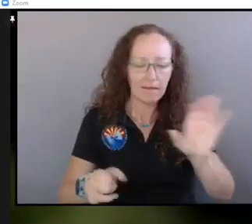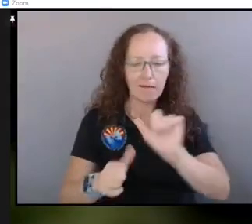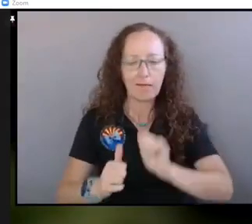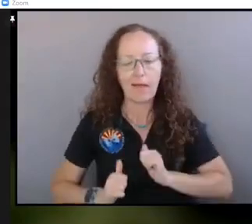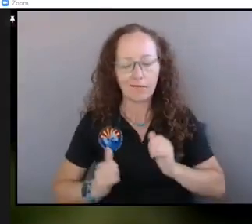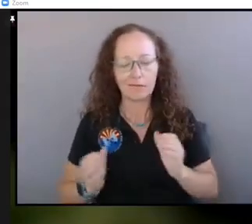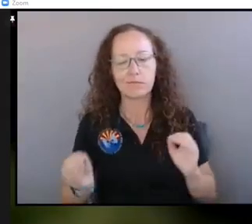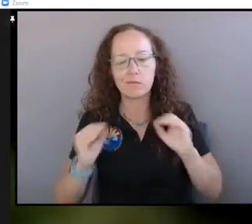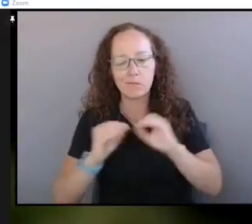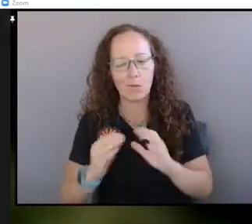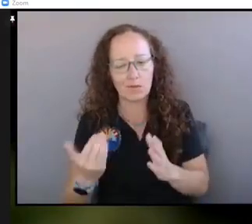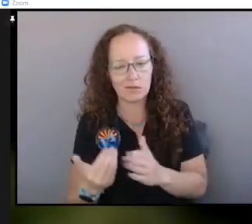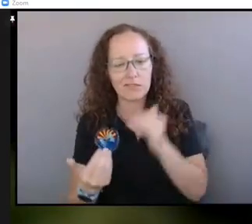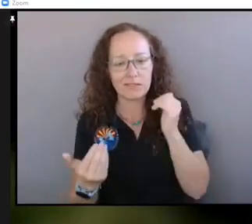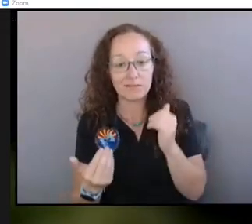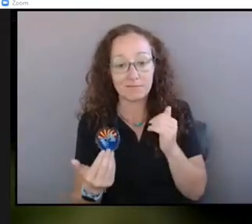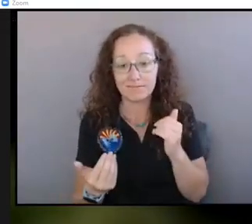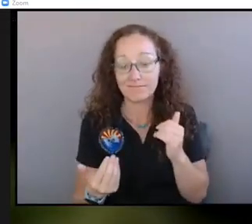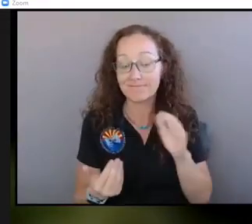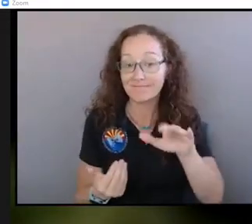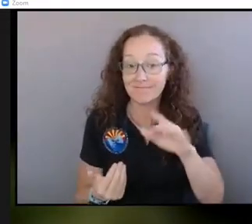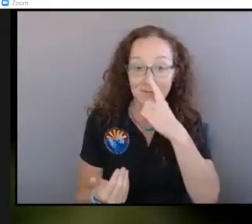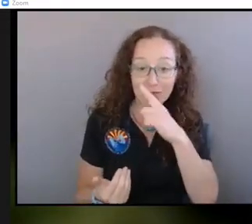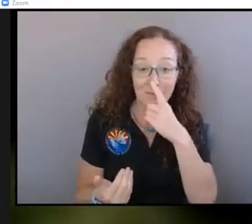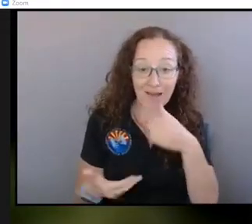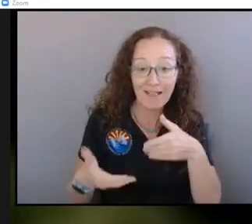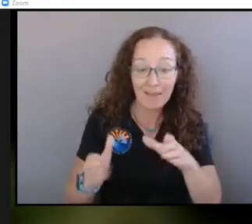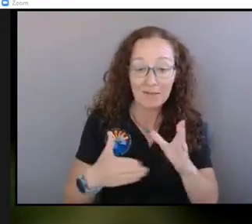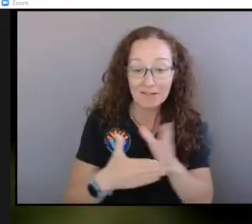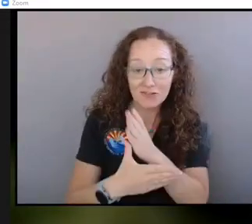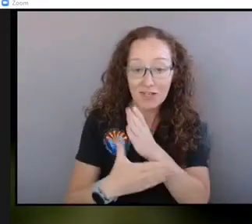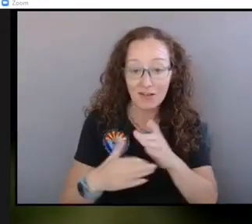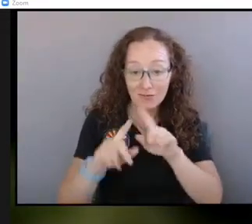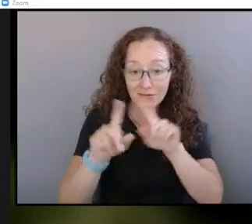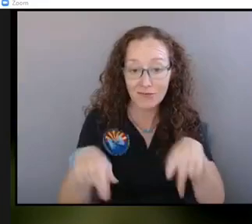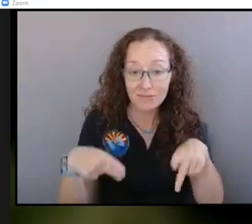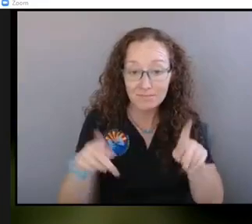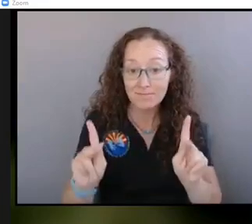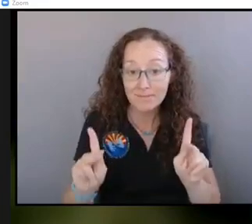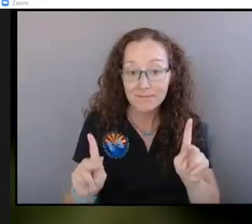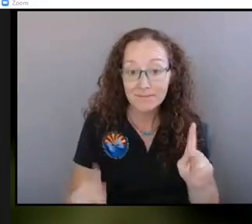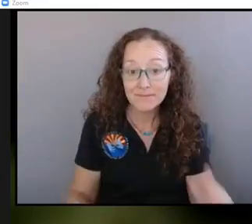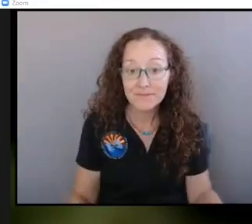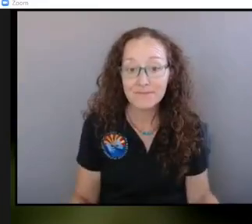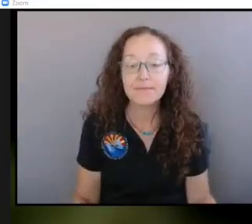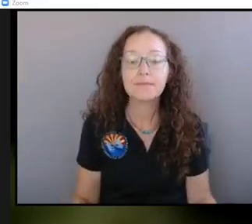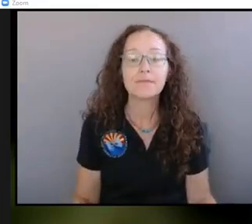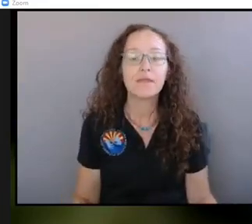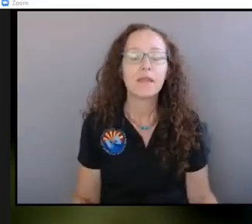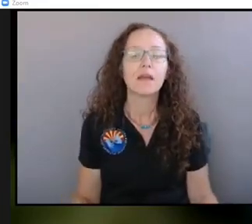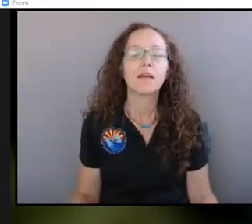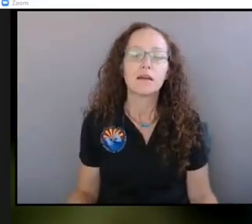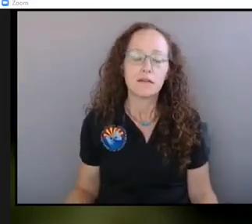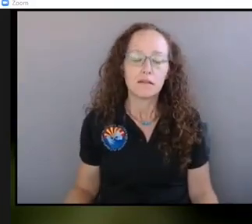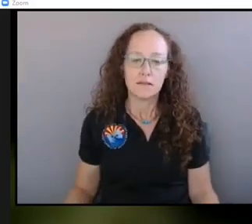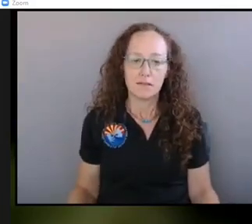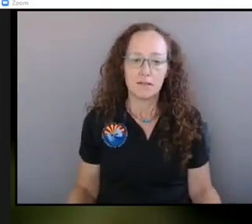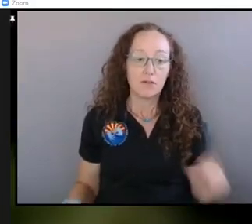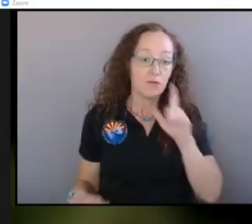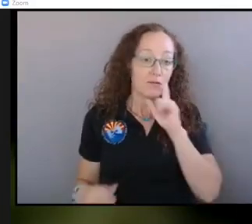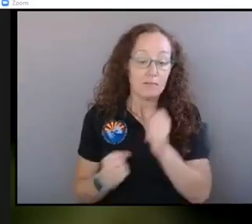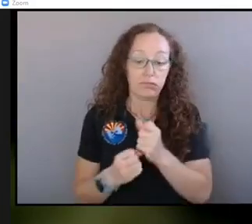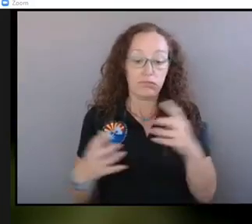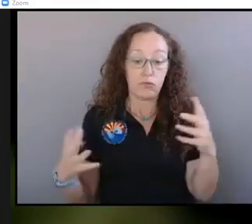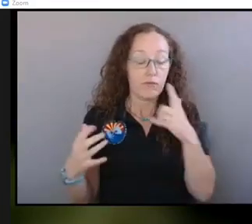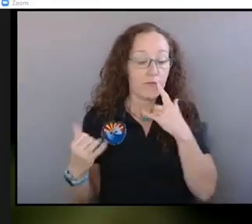still wanting to share my screen, host, please. And really has limited the growth for the day.